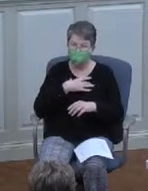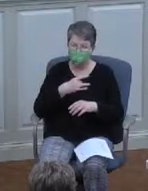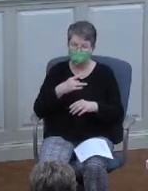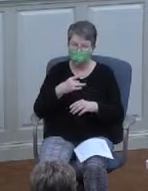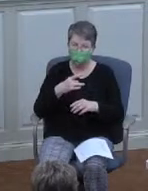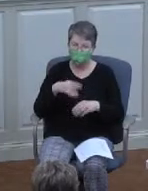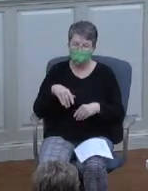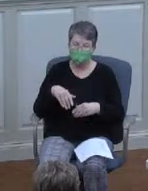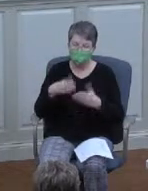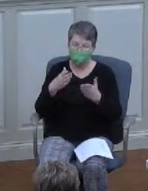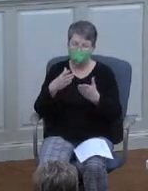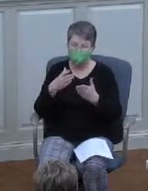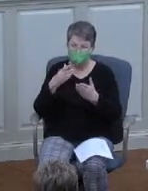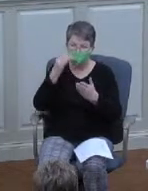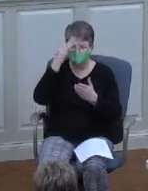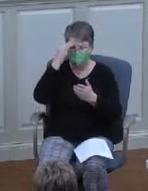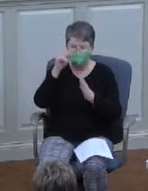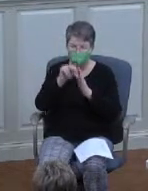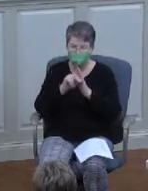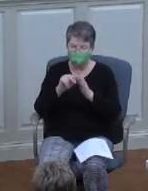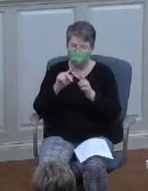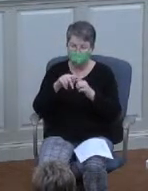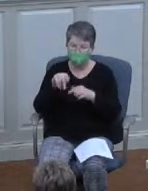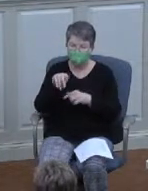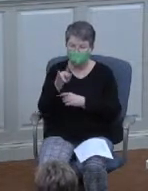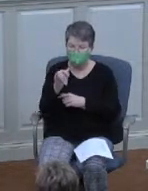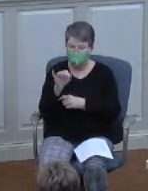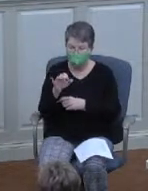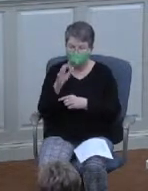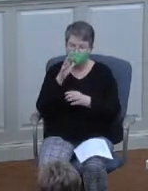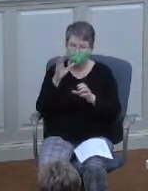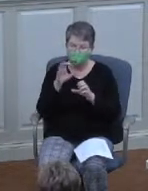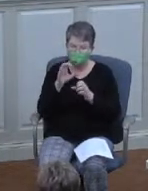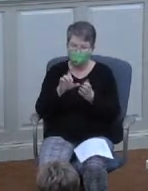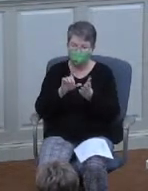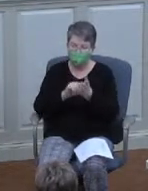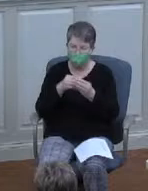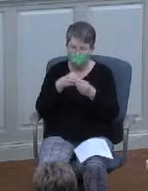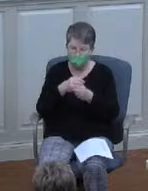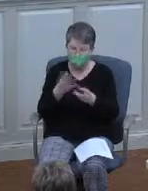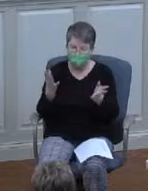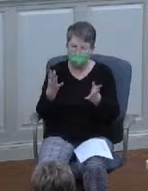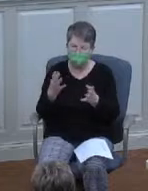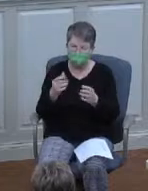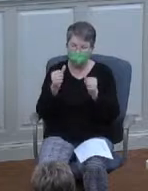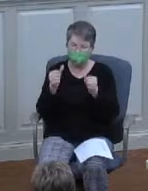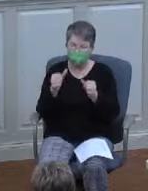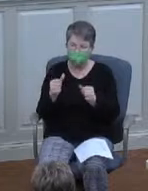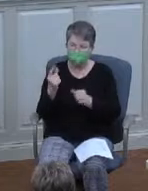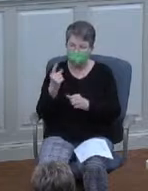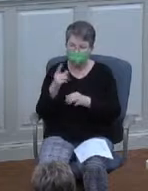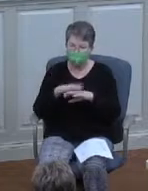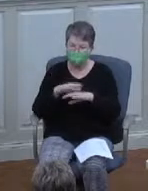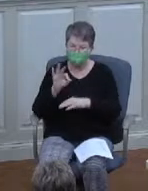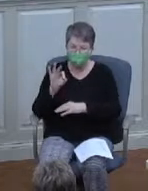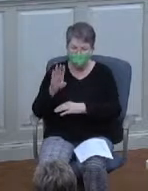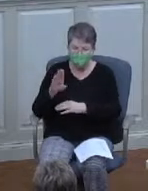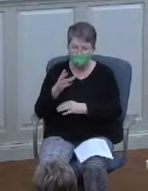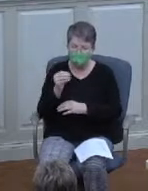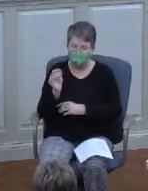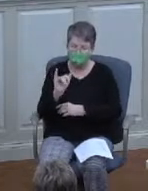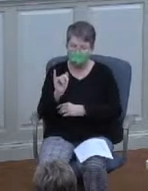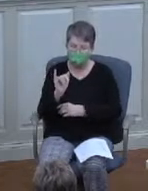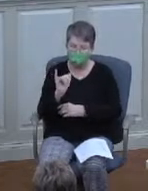again, raise awareness to the general public at large. We'll do a press release, try to post something on Facebook and